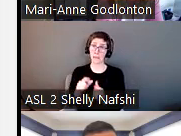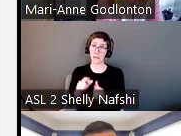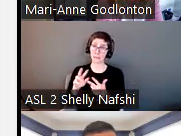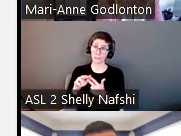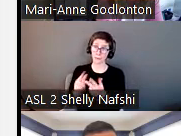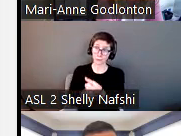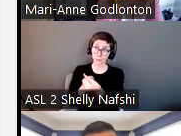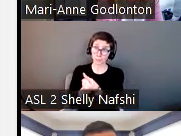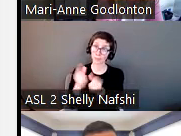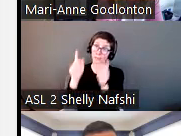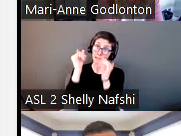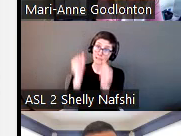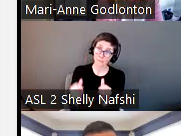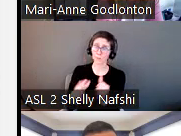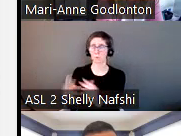suites.